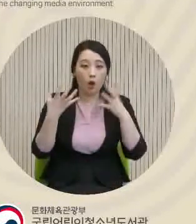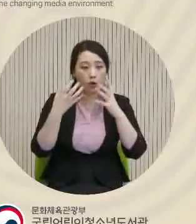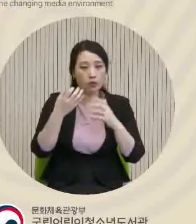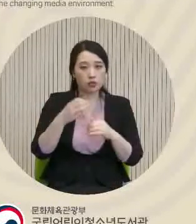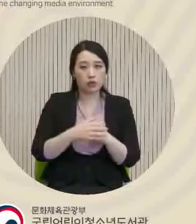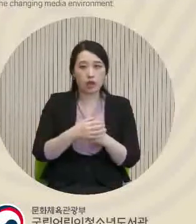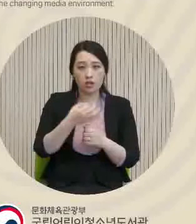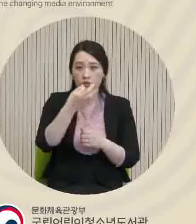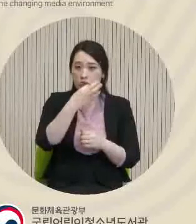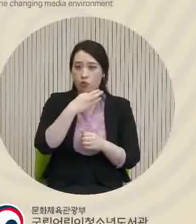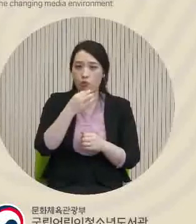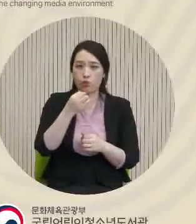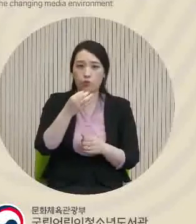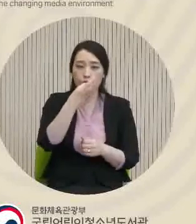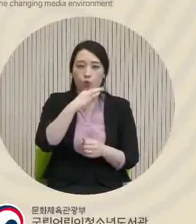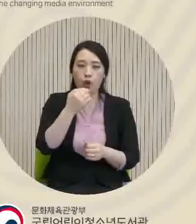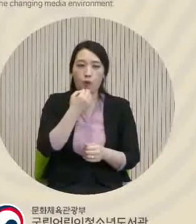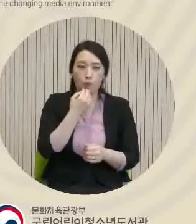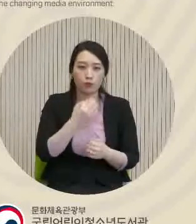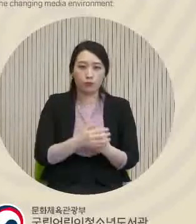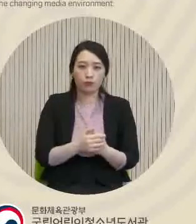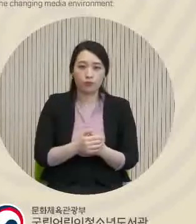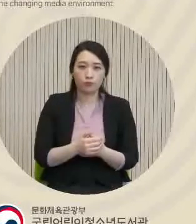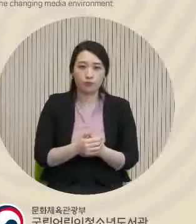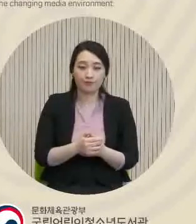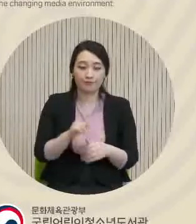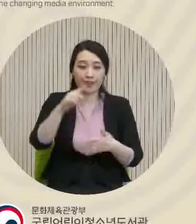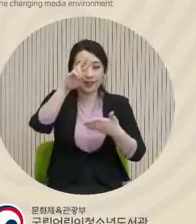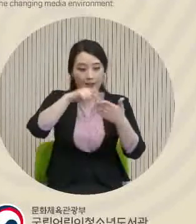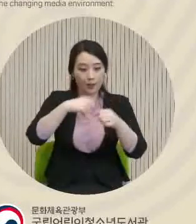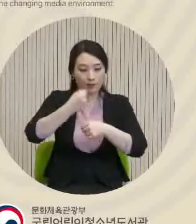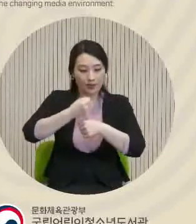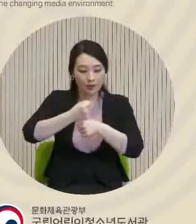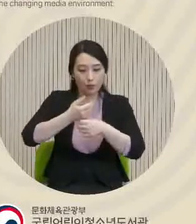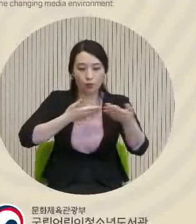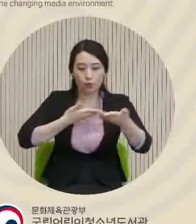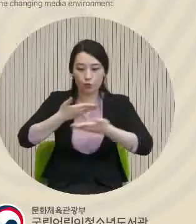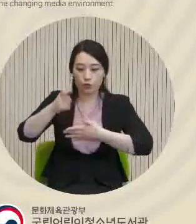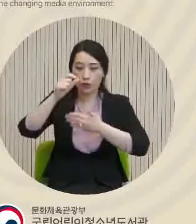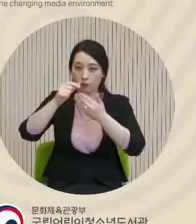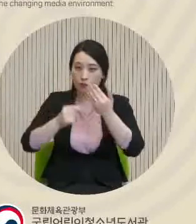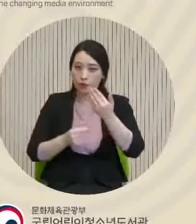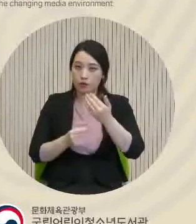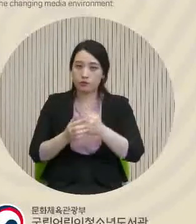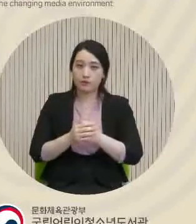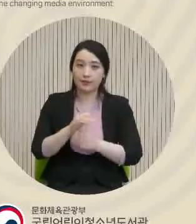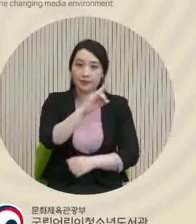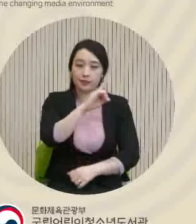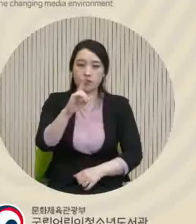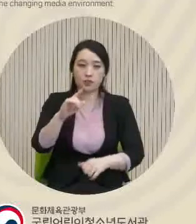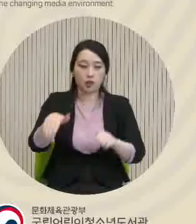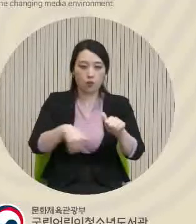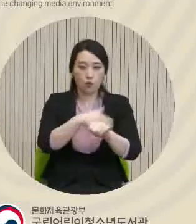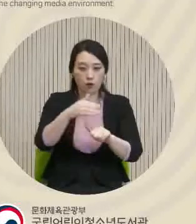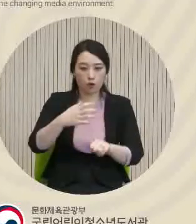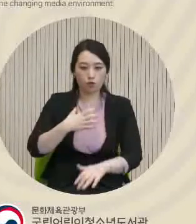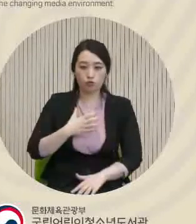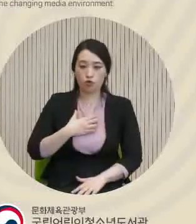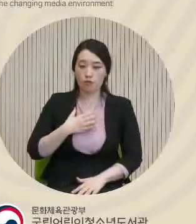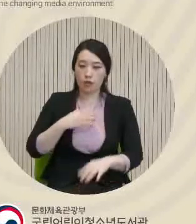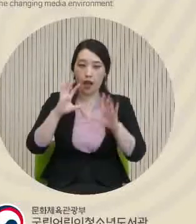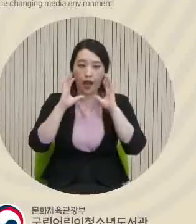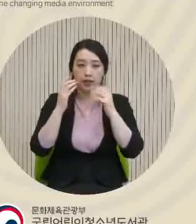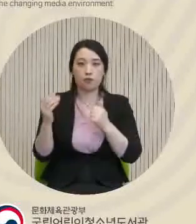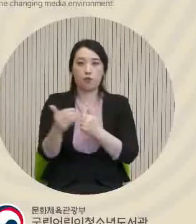not exposed, because that might lead to the harm to their interest. In order